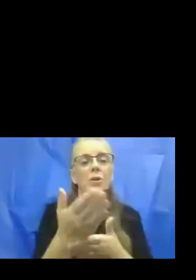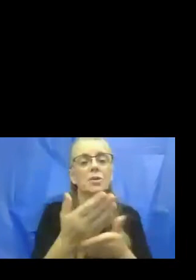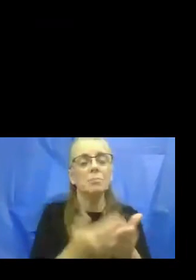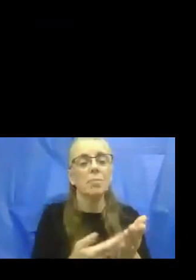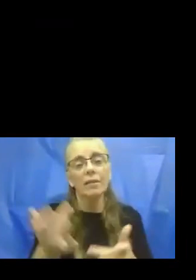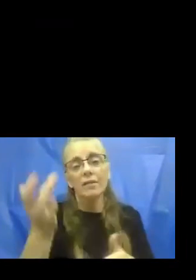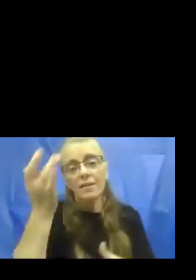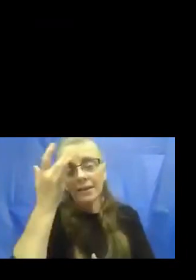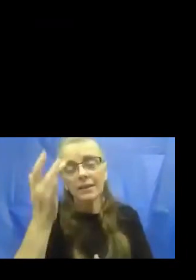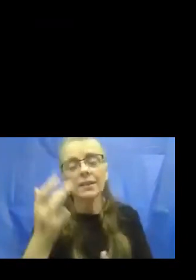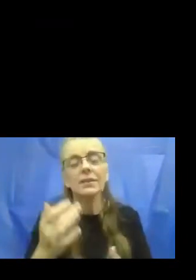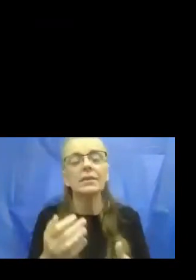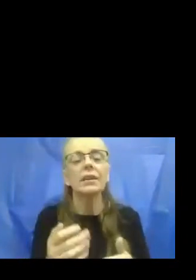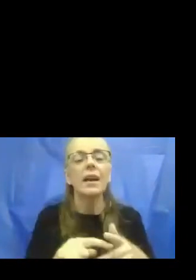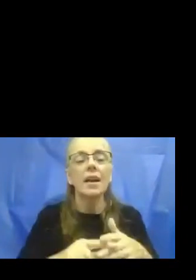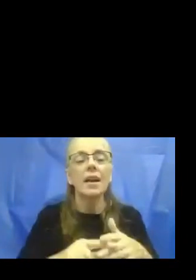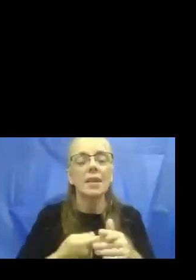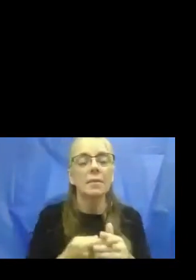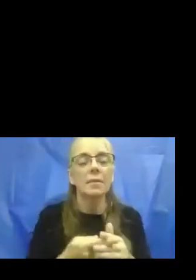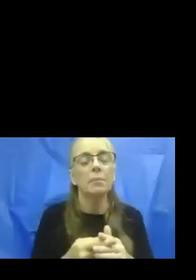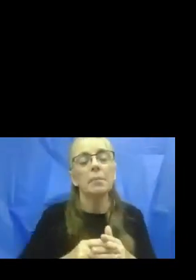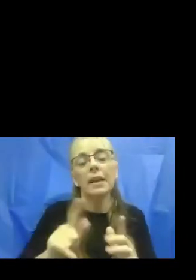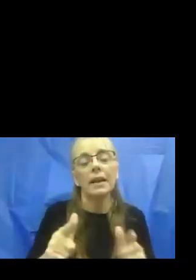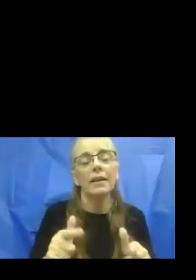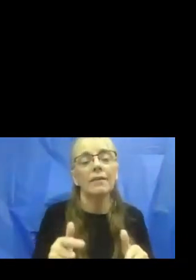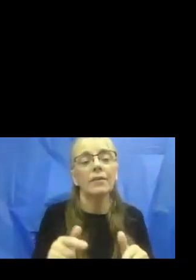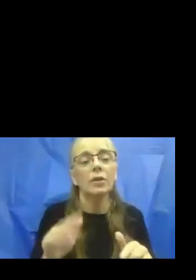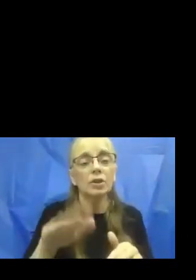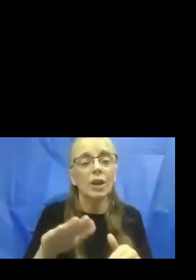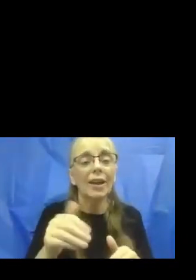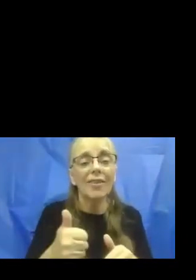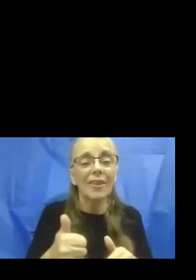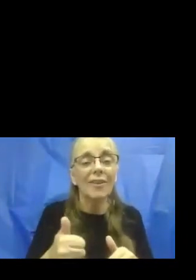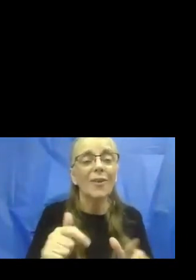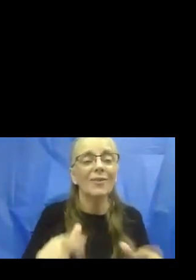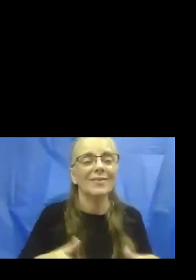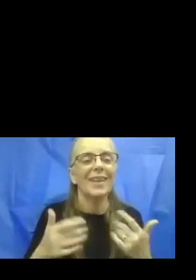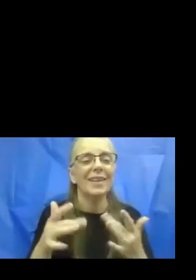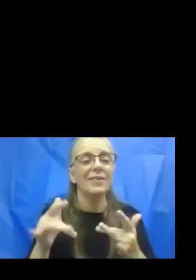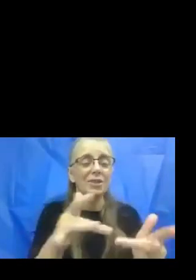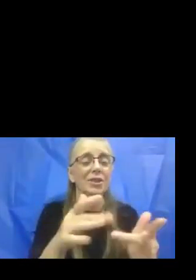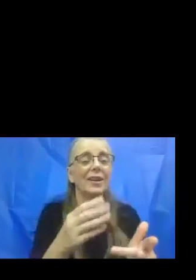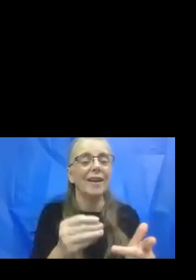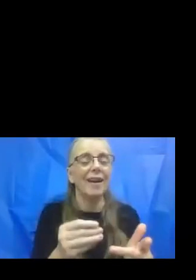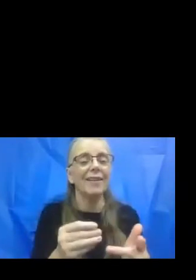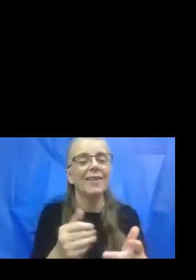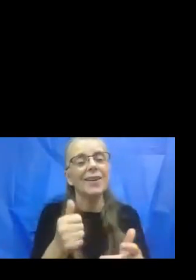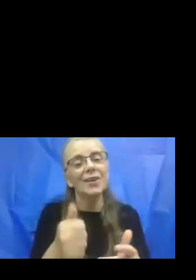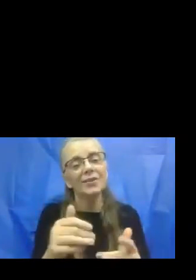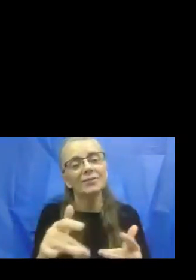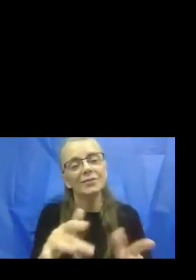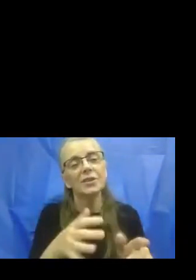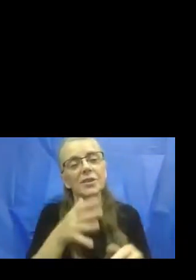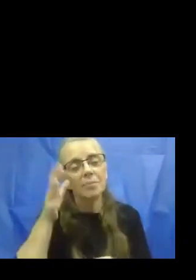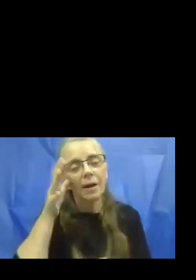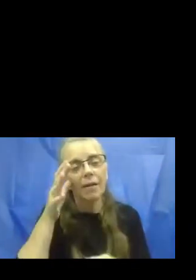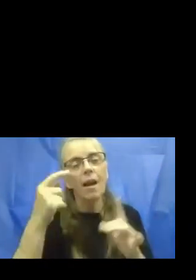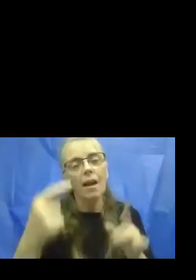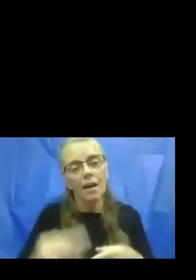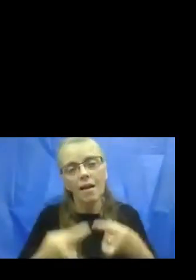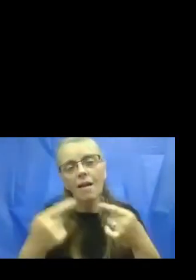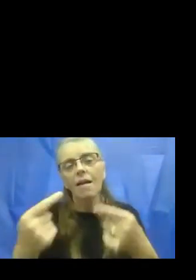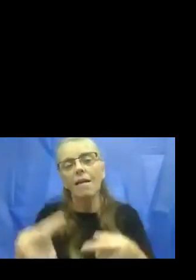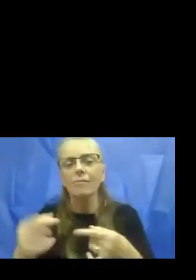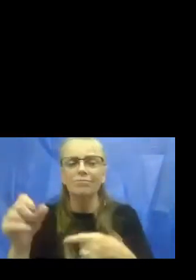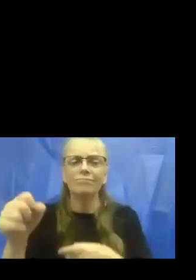the start of parenthood. With all of its struggles, with all of the things you've learned, and all of its